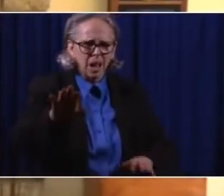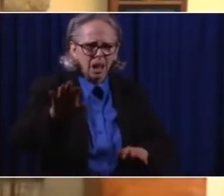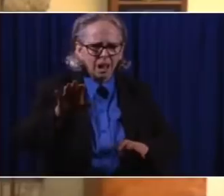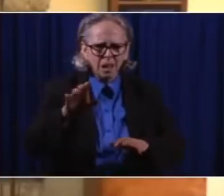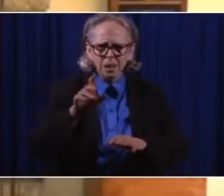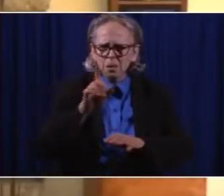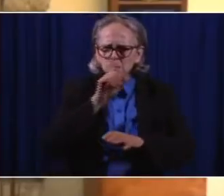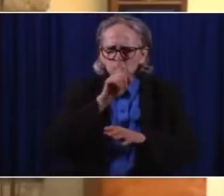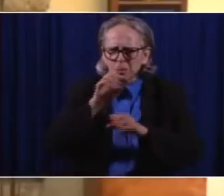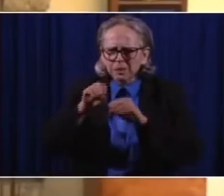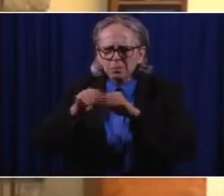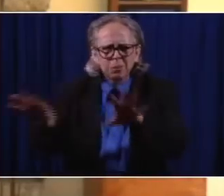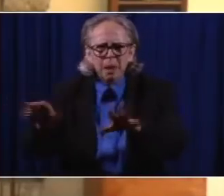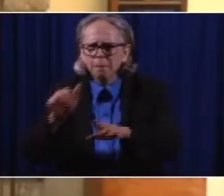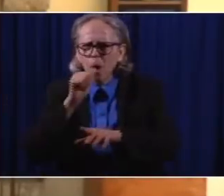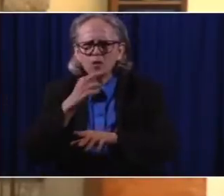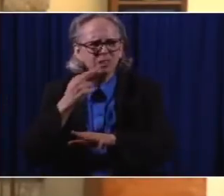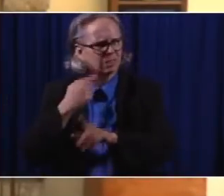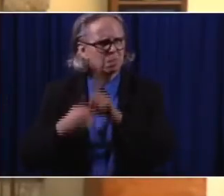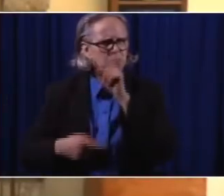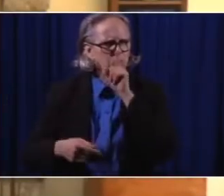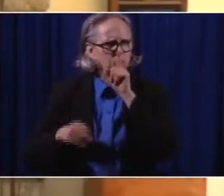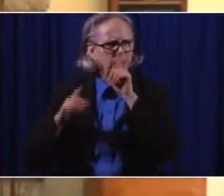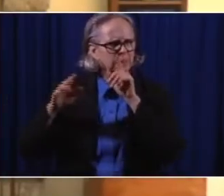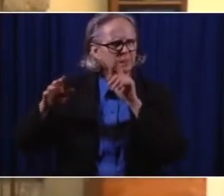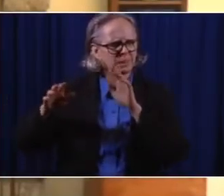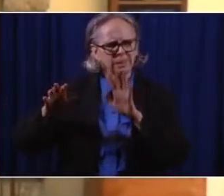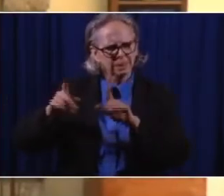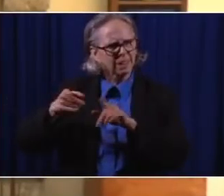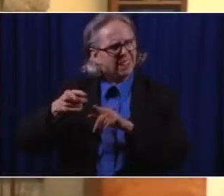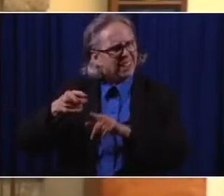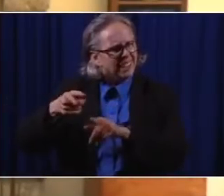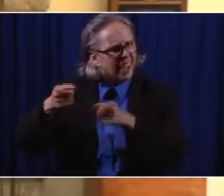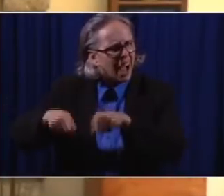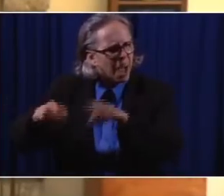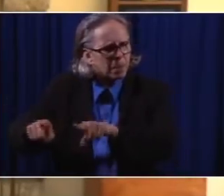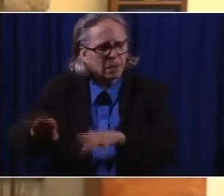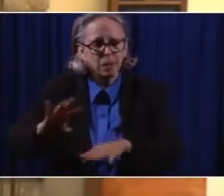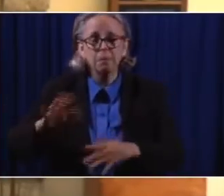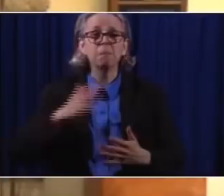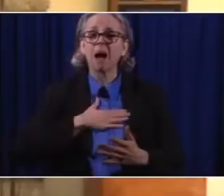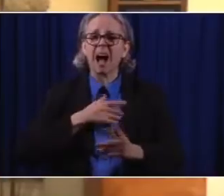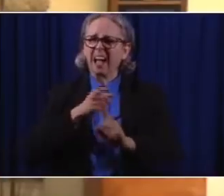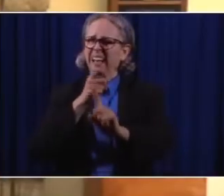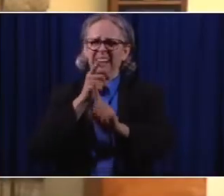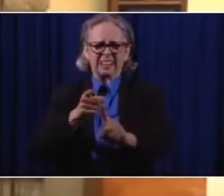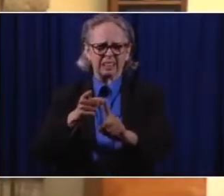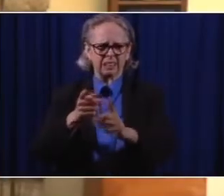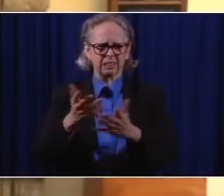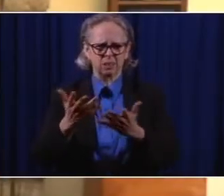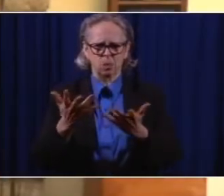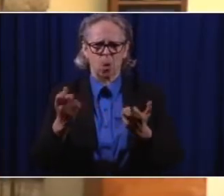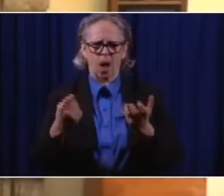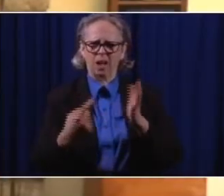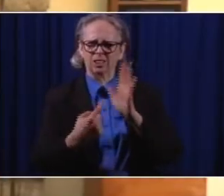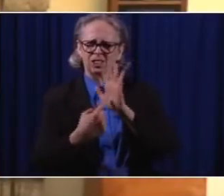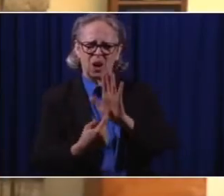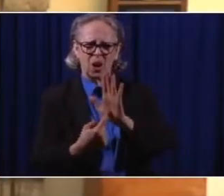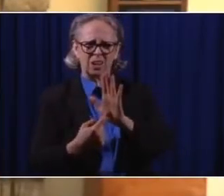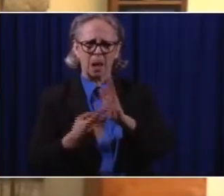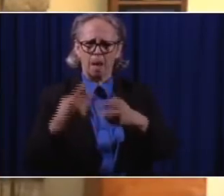I've said is I've tried to communicate to people in Ohio that we have a problem and that the problem lies within their own